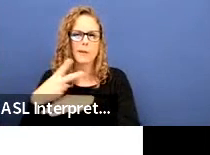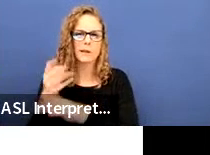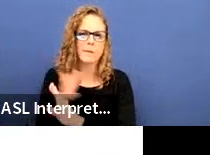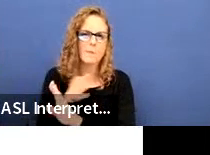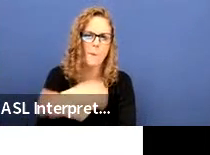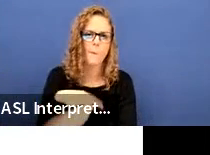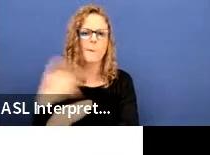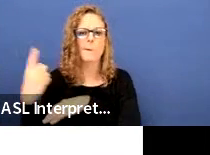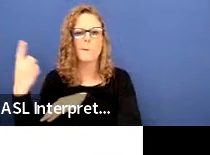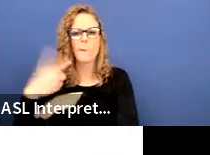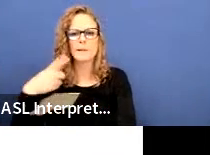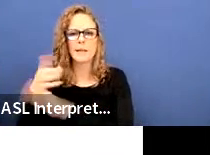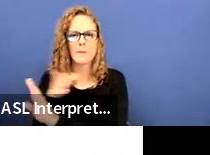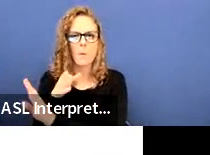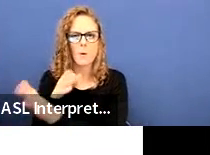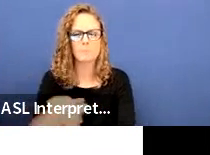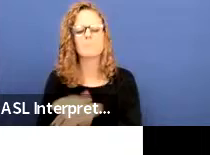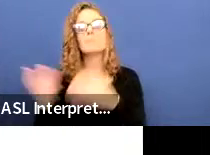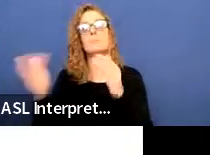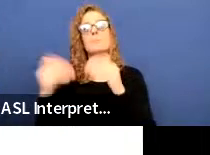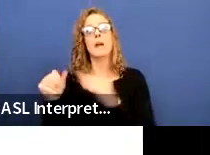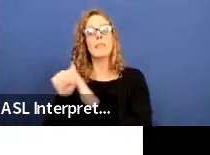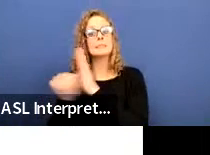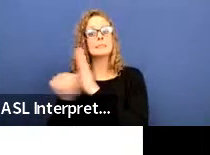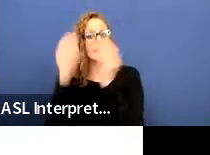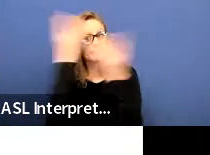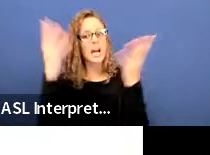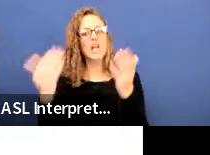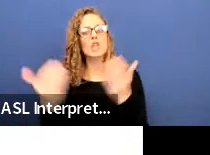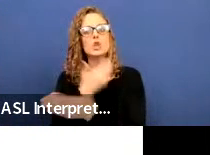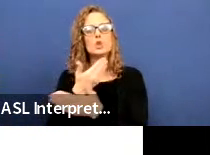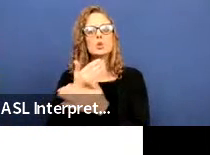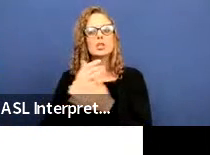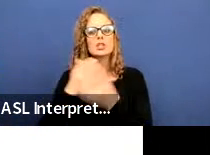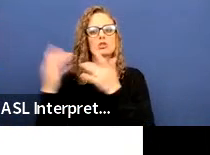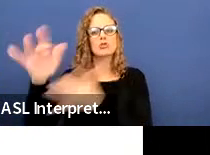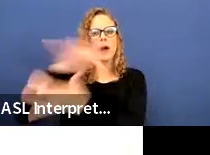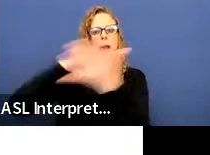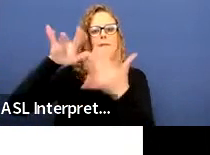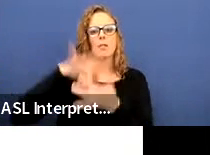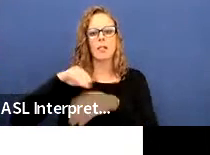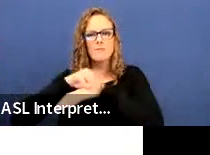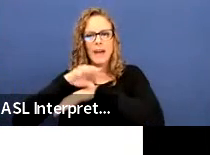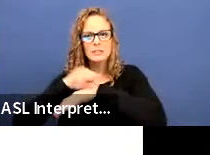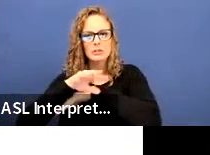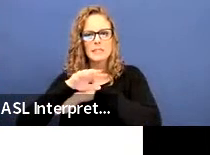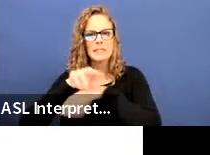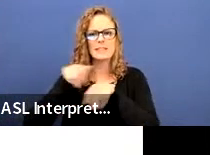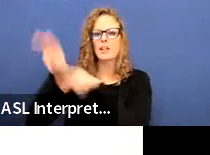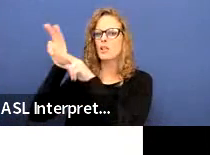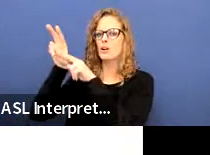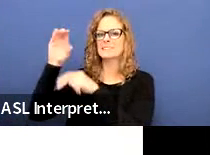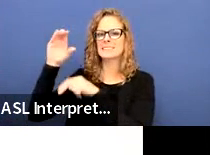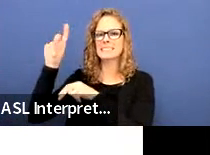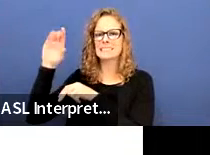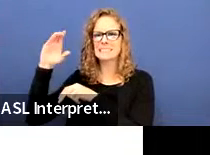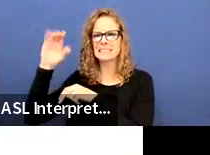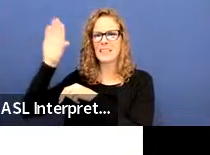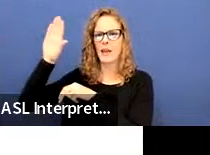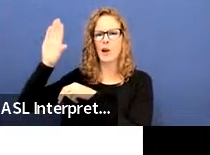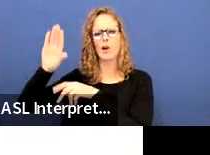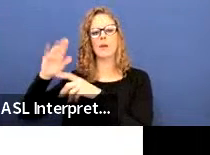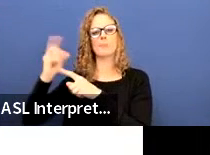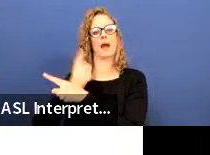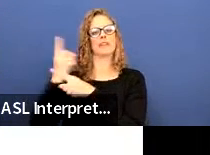the state did is issue a new travel advisory. They're really pointing to the CDC's travel guidance, practical advice. There are some